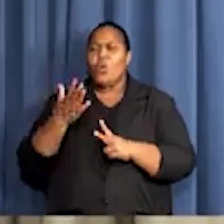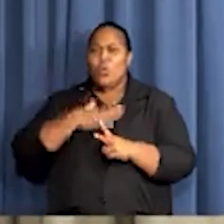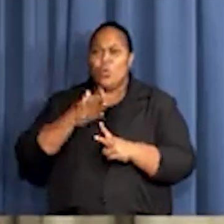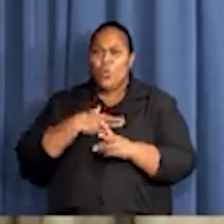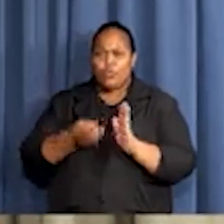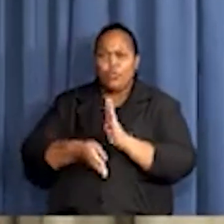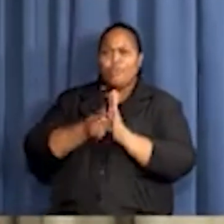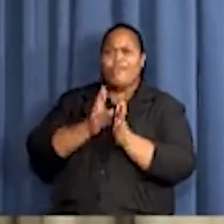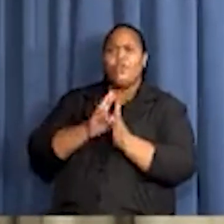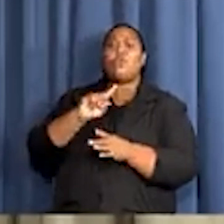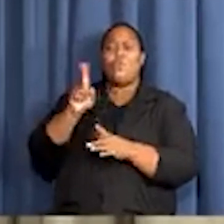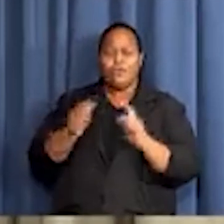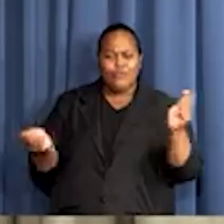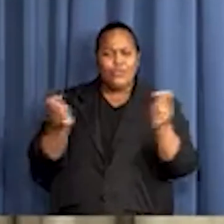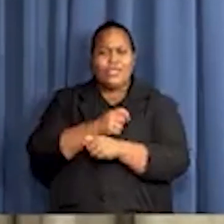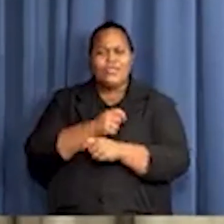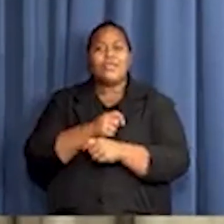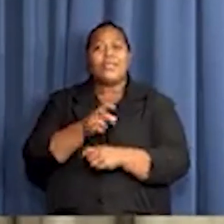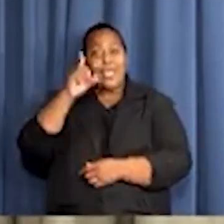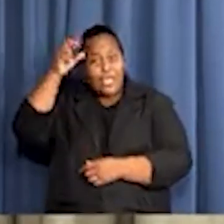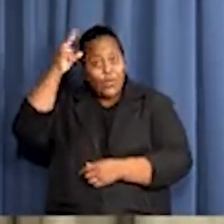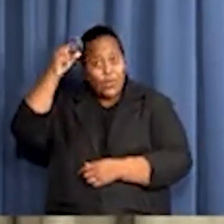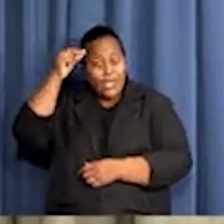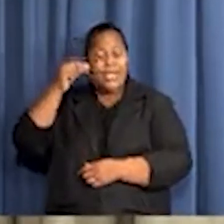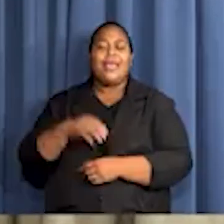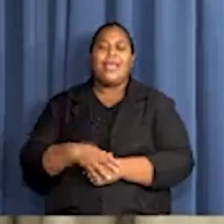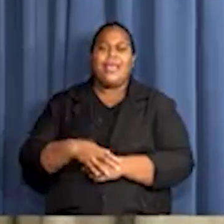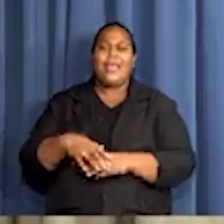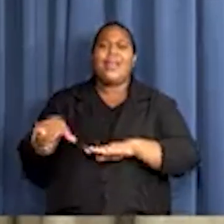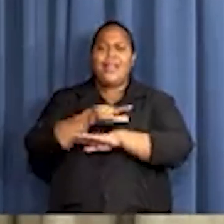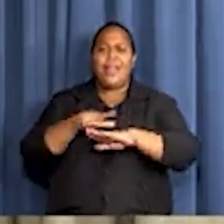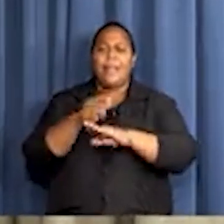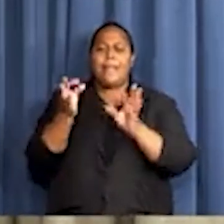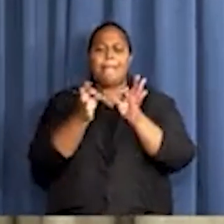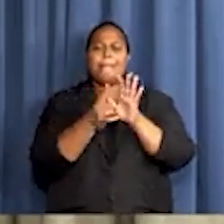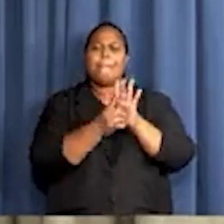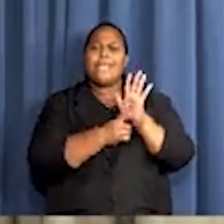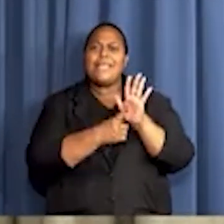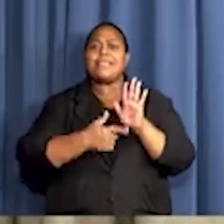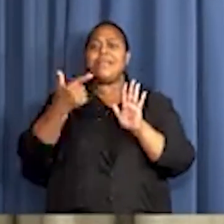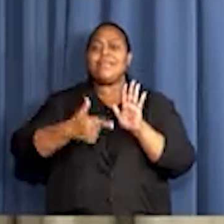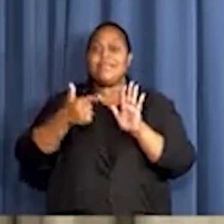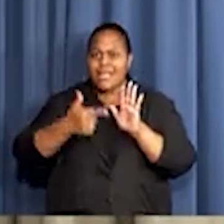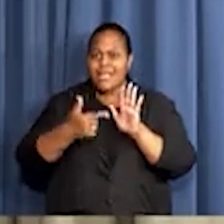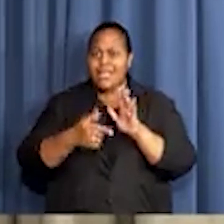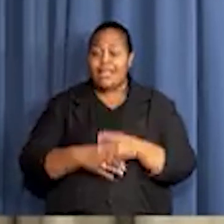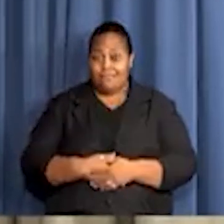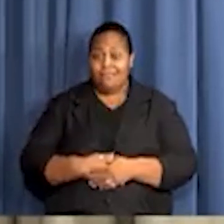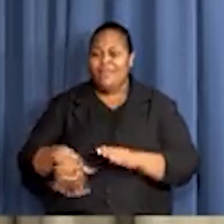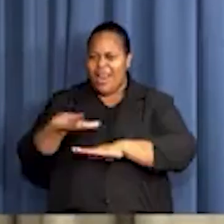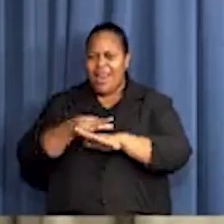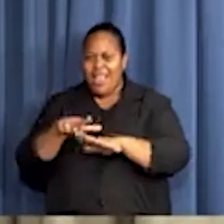controversial Itoke Land Trust Amendment Bill, known as Bill number 17. This was enacted with undue